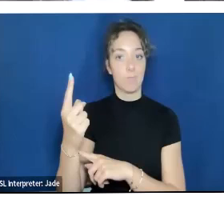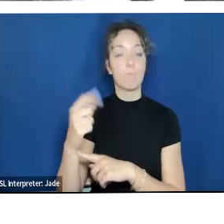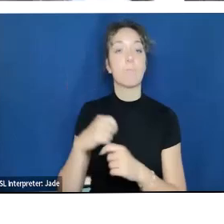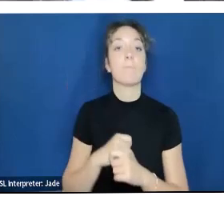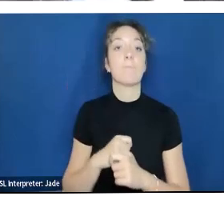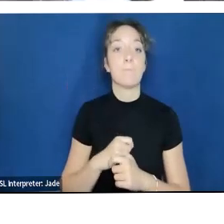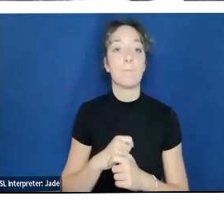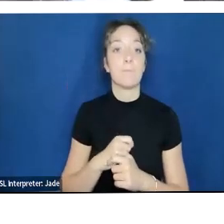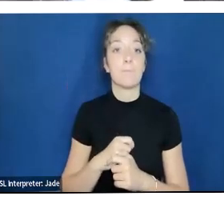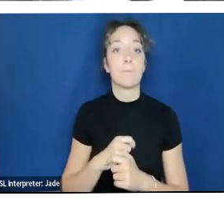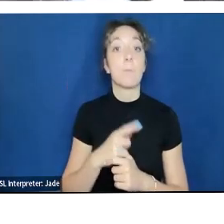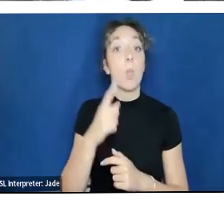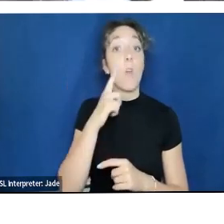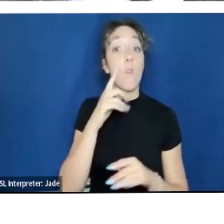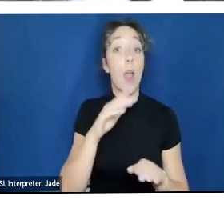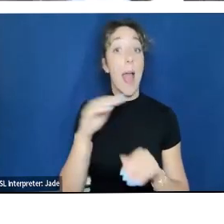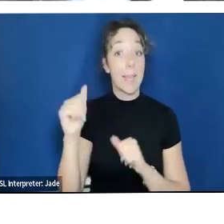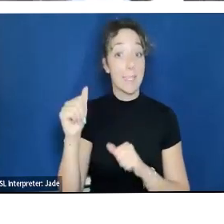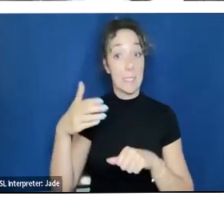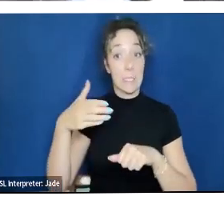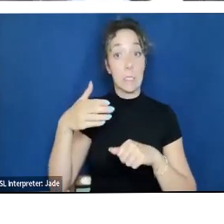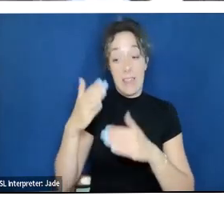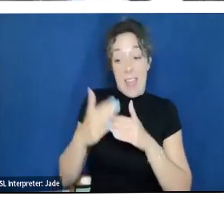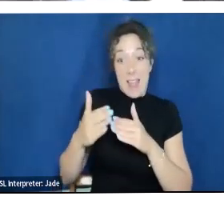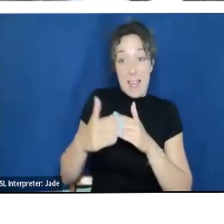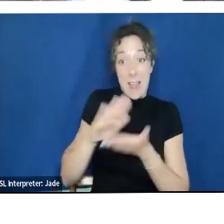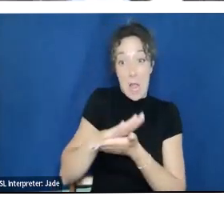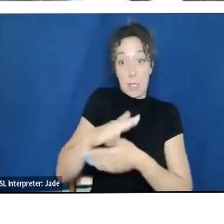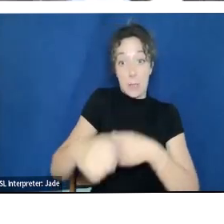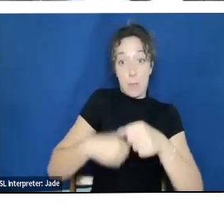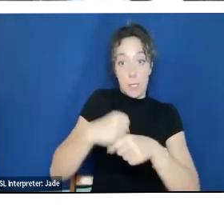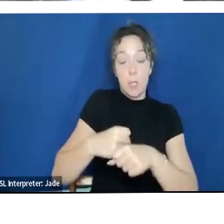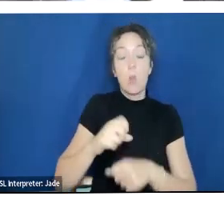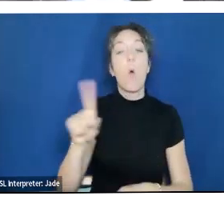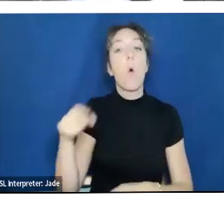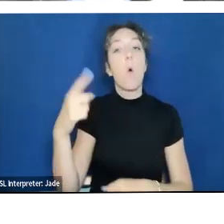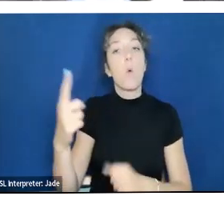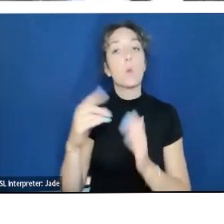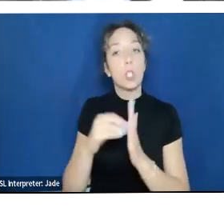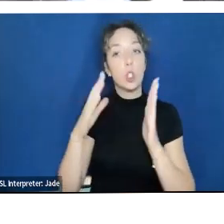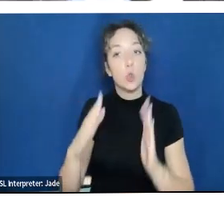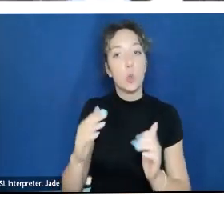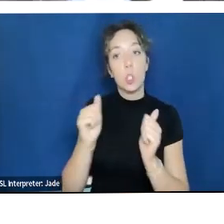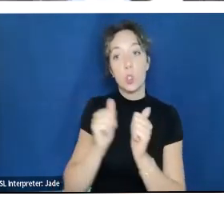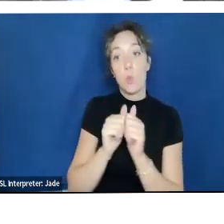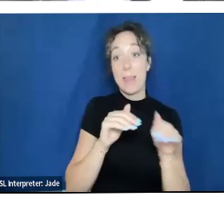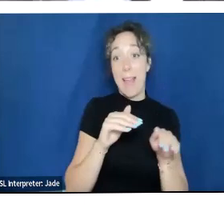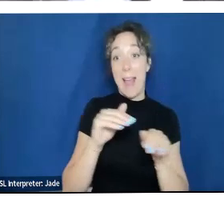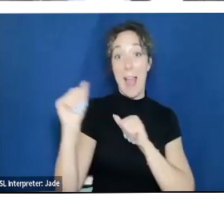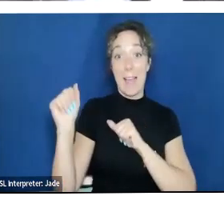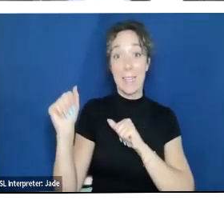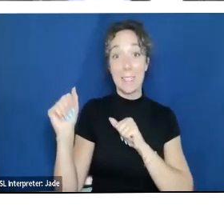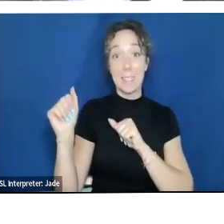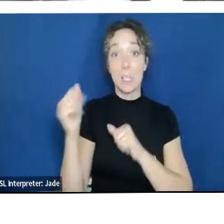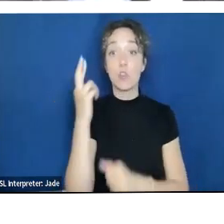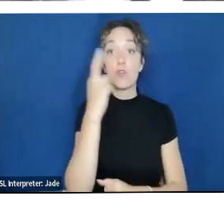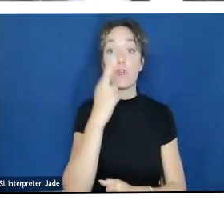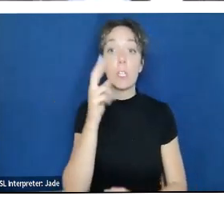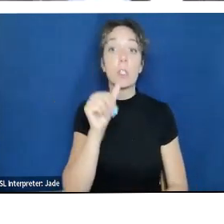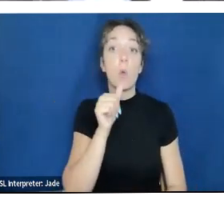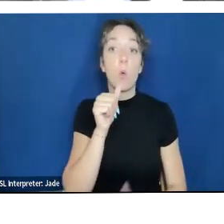Regarding exits at the end of the academic year, only students with an exit reason code equal